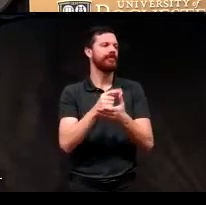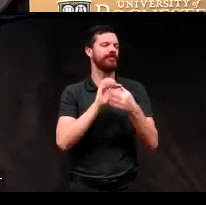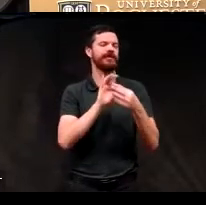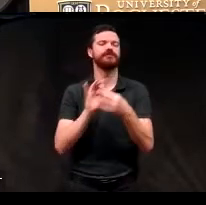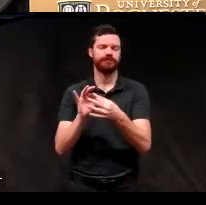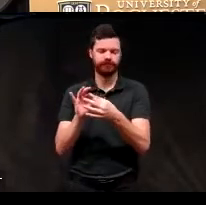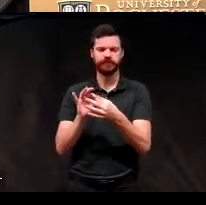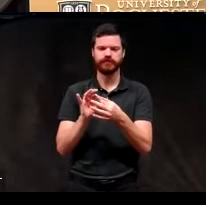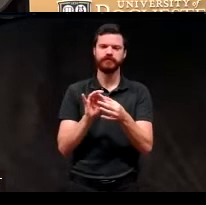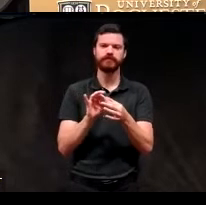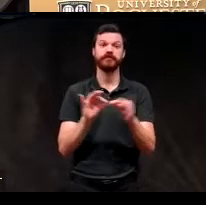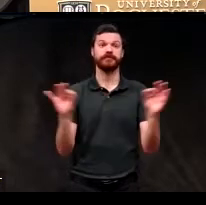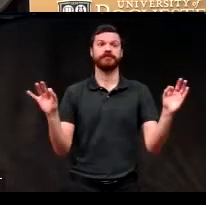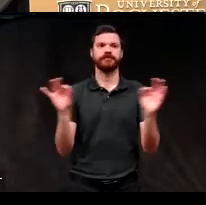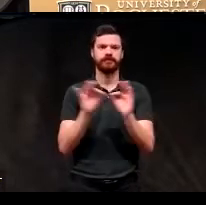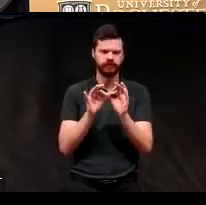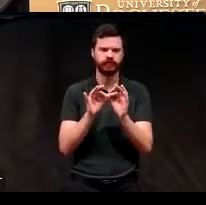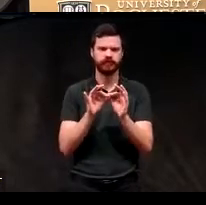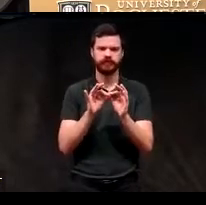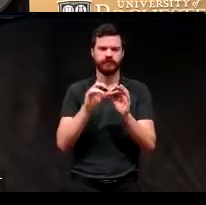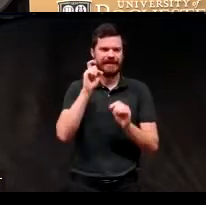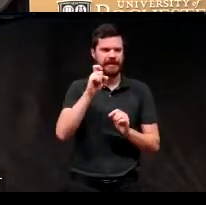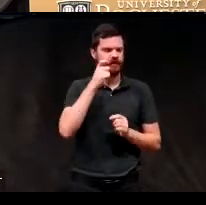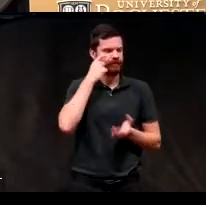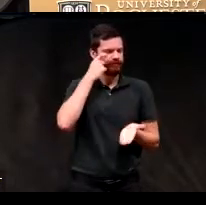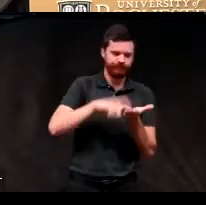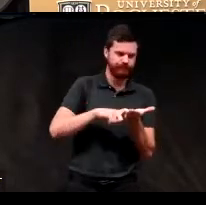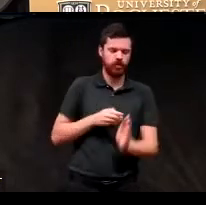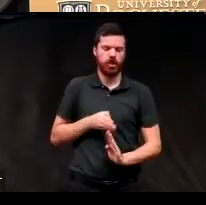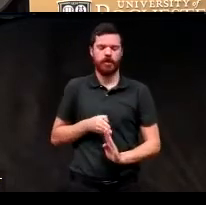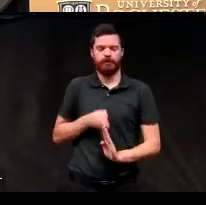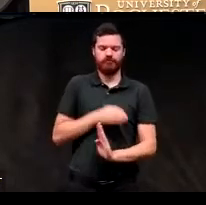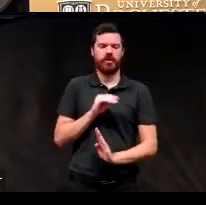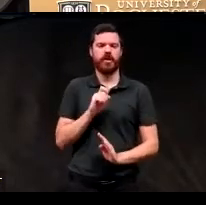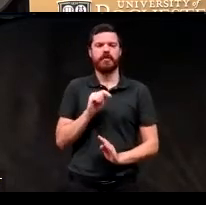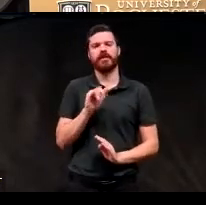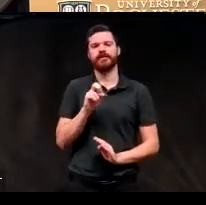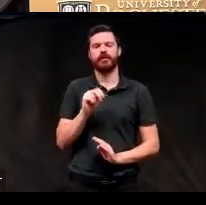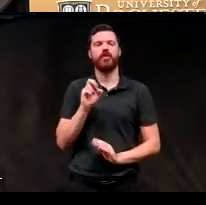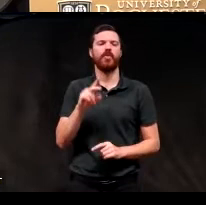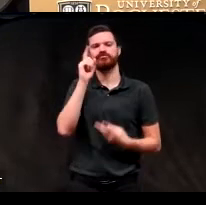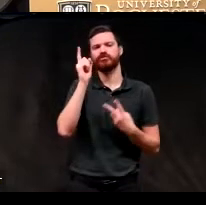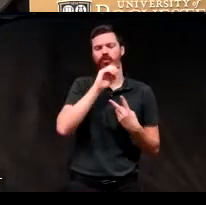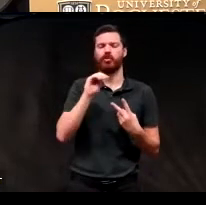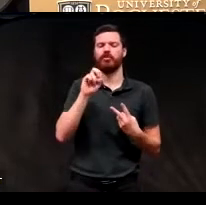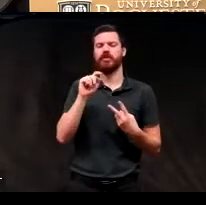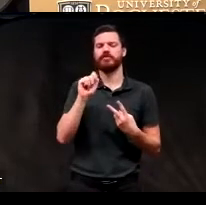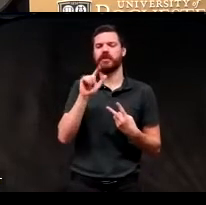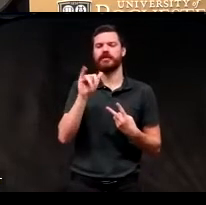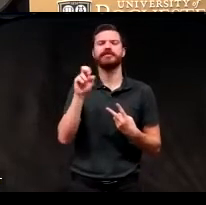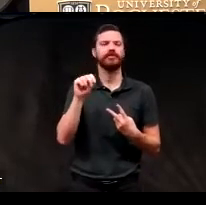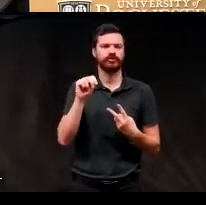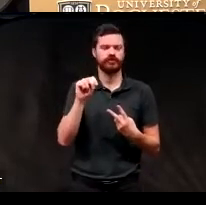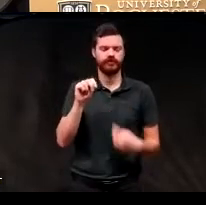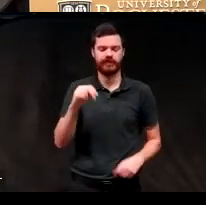also essential to remain vigilant for what I call the pre-mentalization state or pseudo-mentalization. And